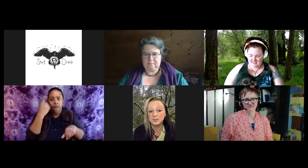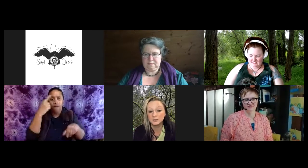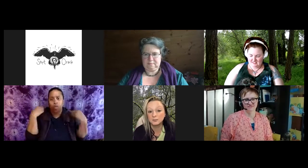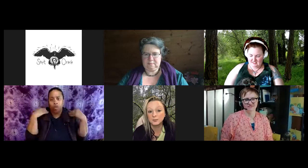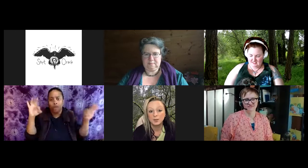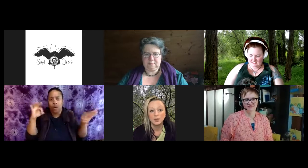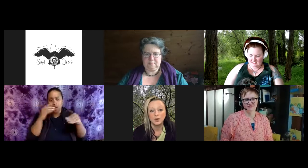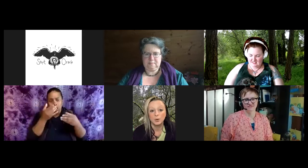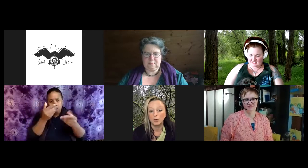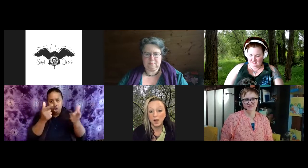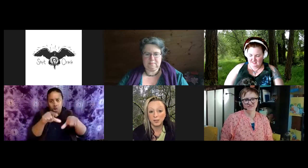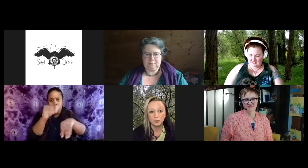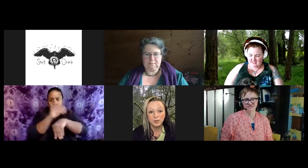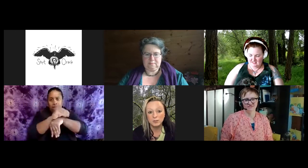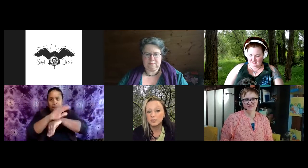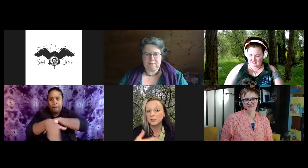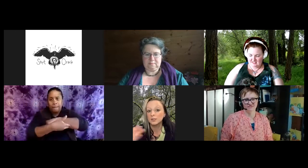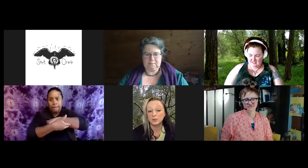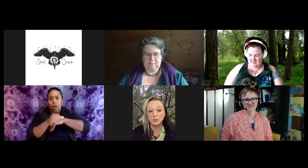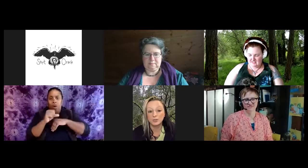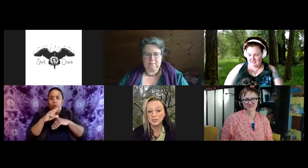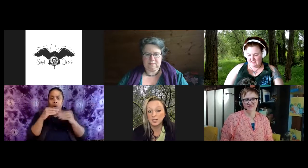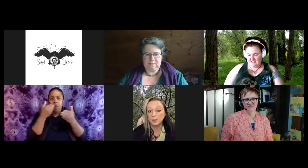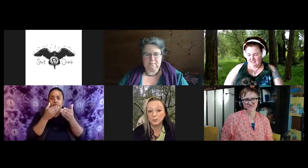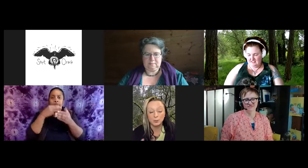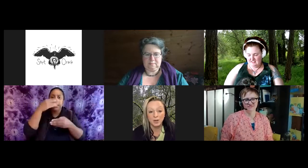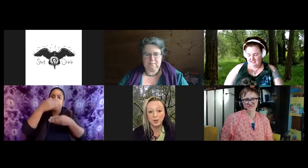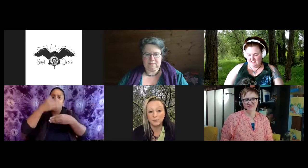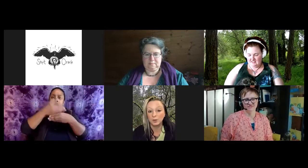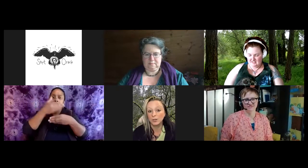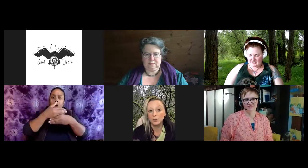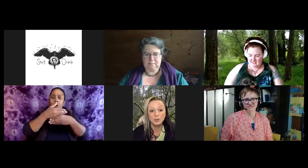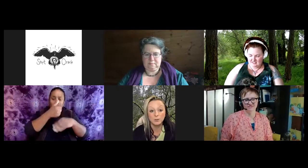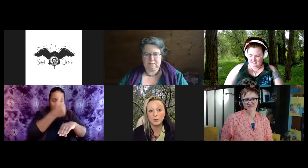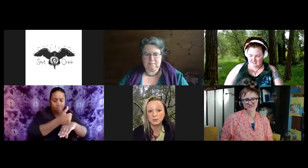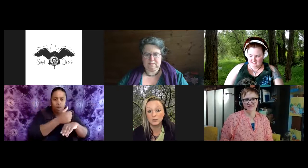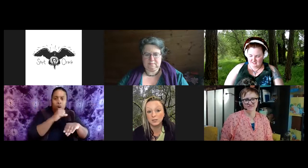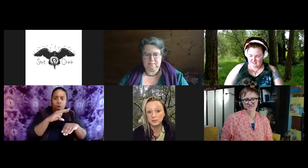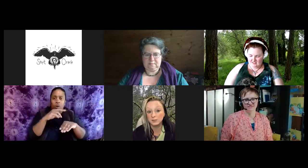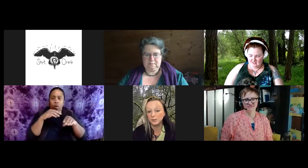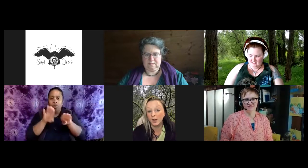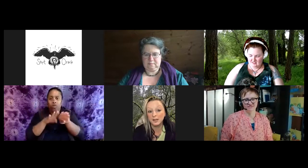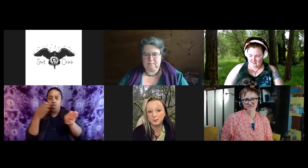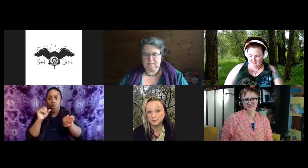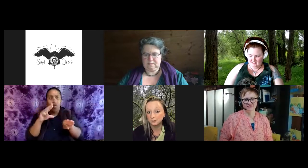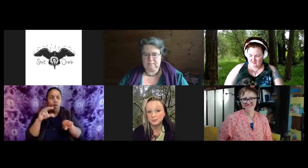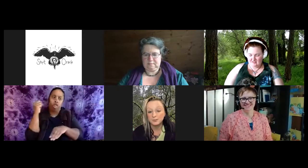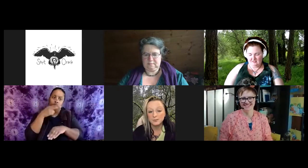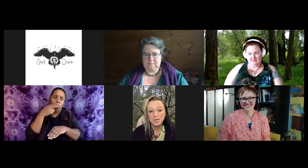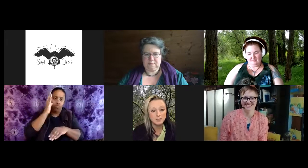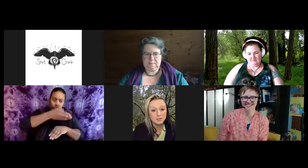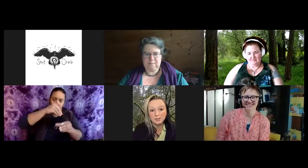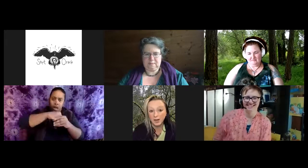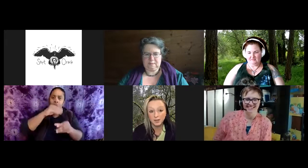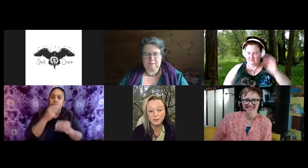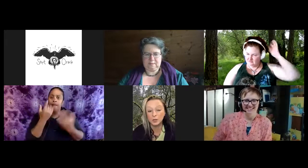night, or by your windowsill or doorstep, wherever, or you could throw it directly into the fire